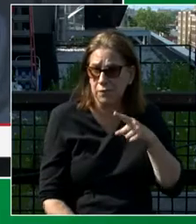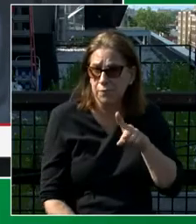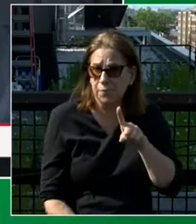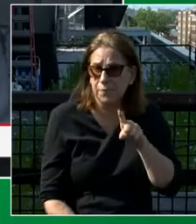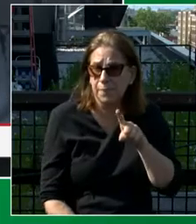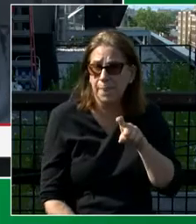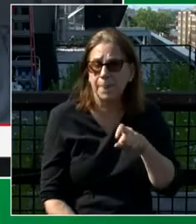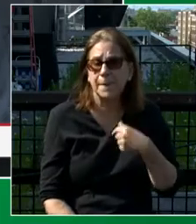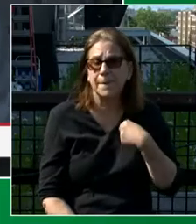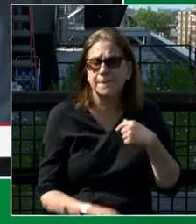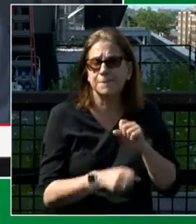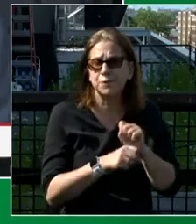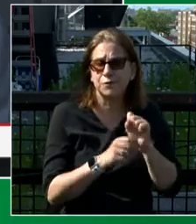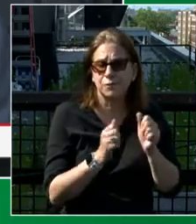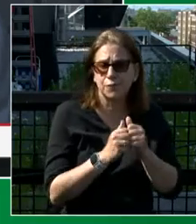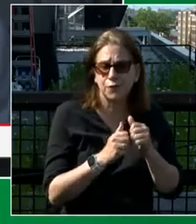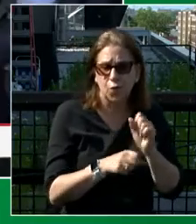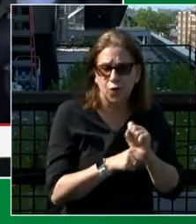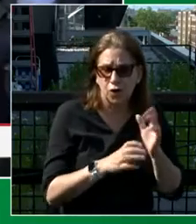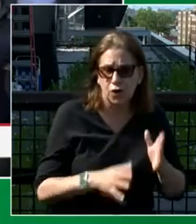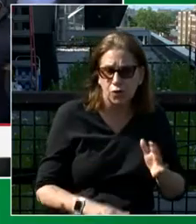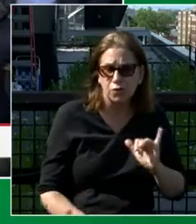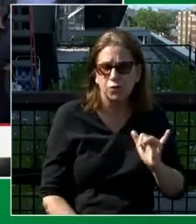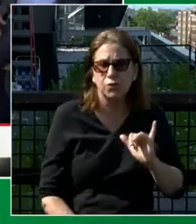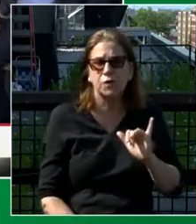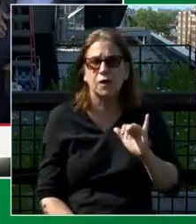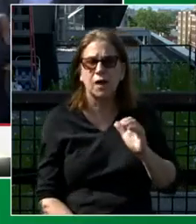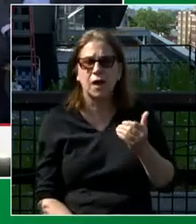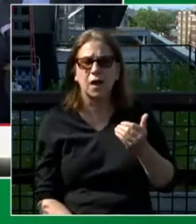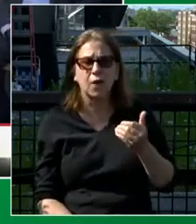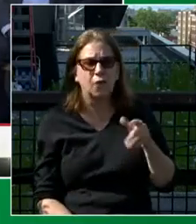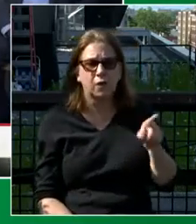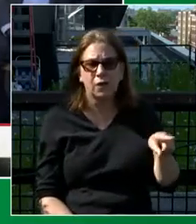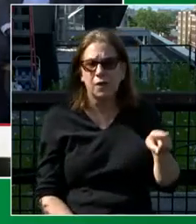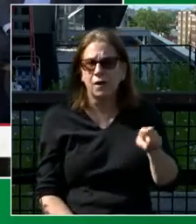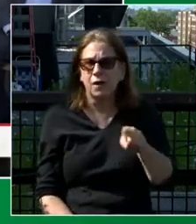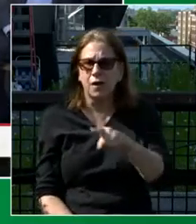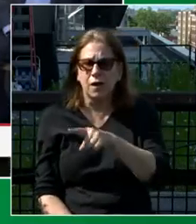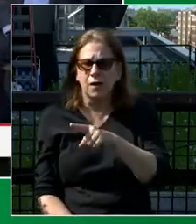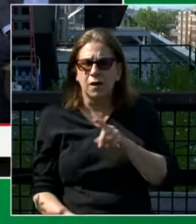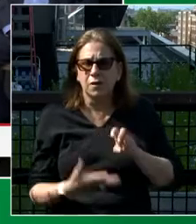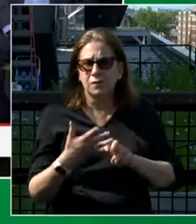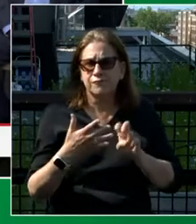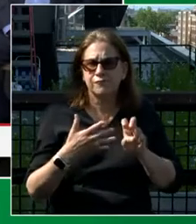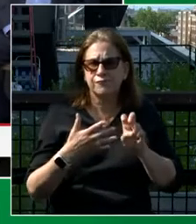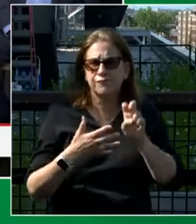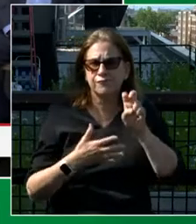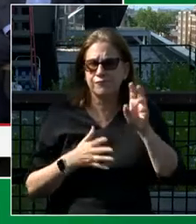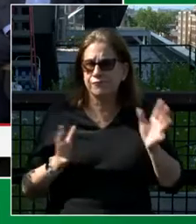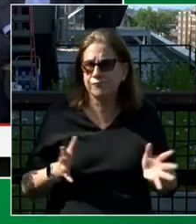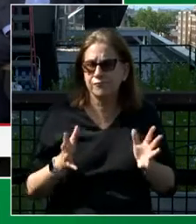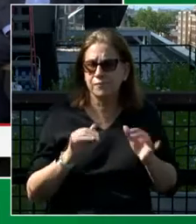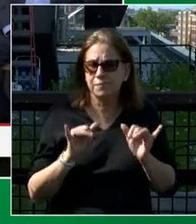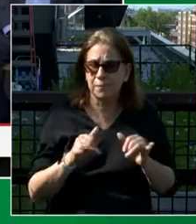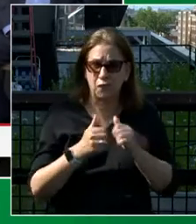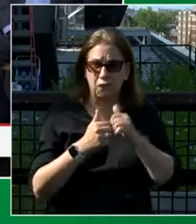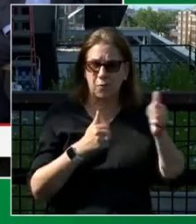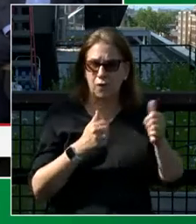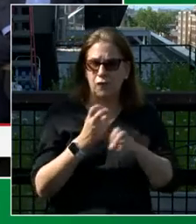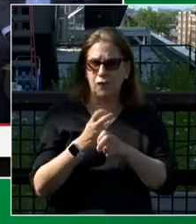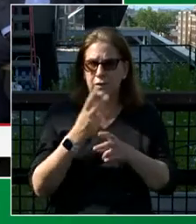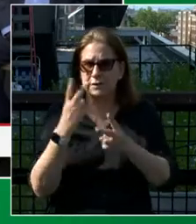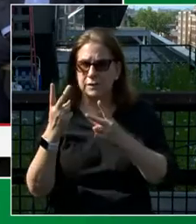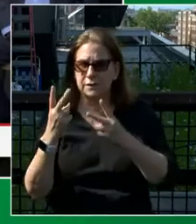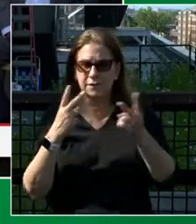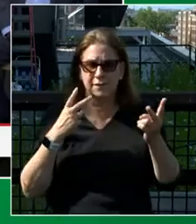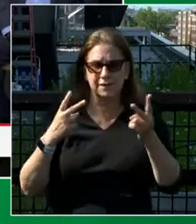that. And for Graham, sorry, did you have something? No, the only thing I wanted to say is it was very